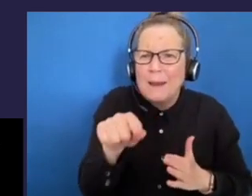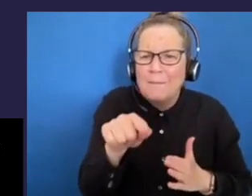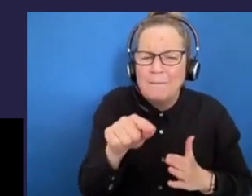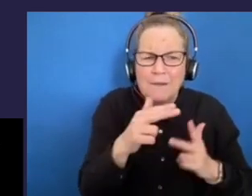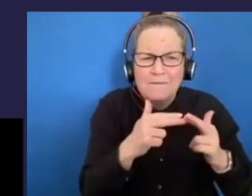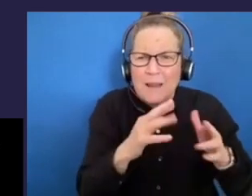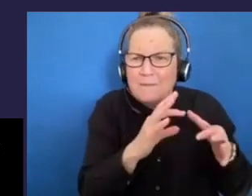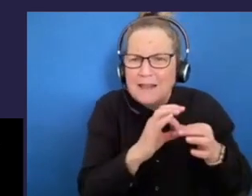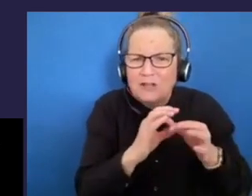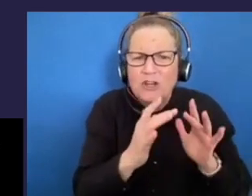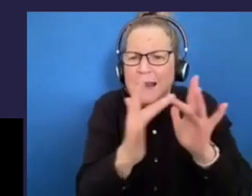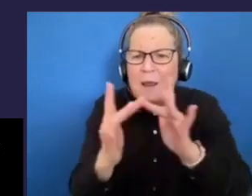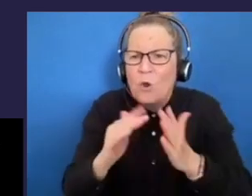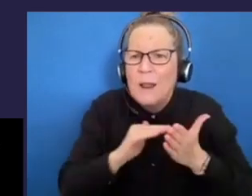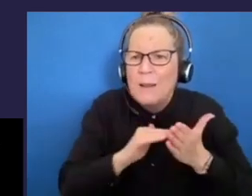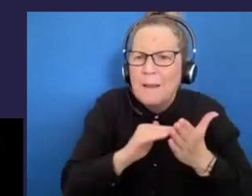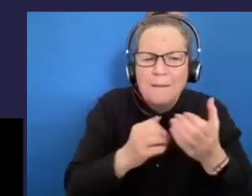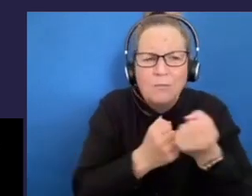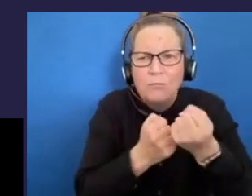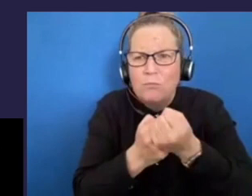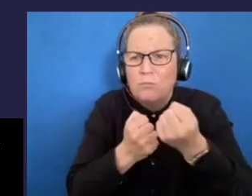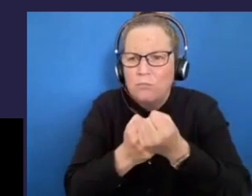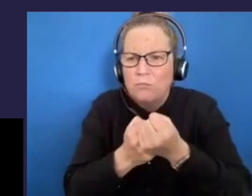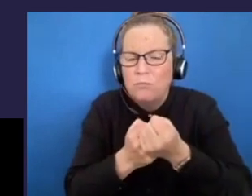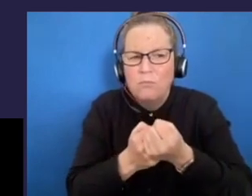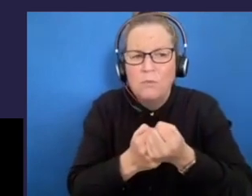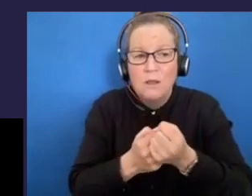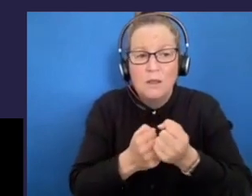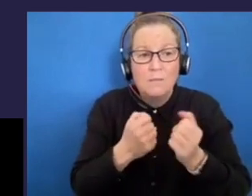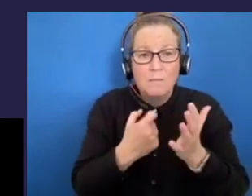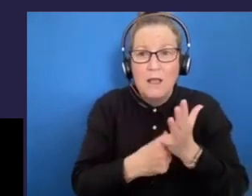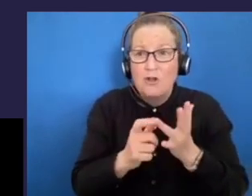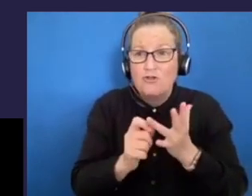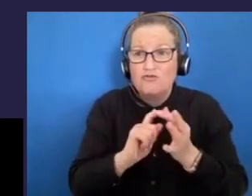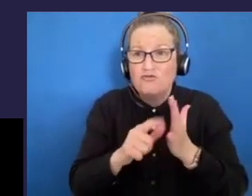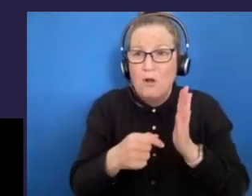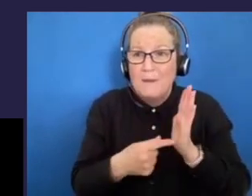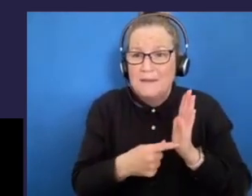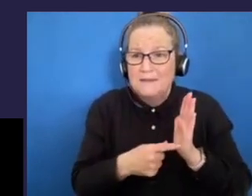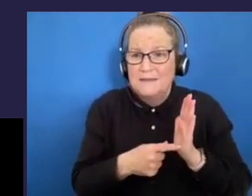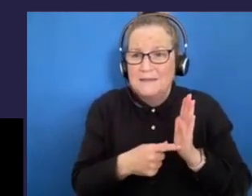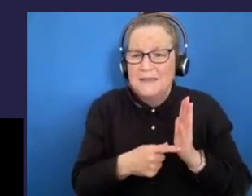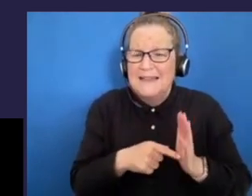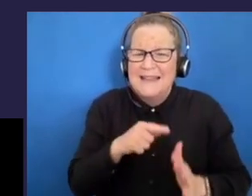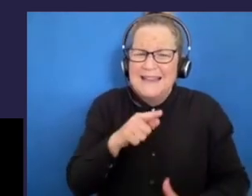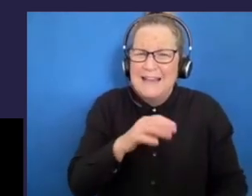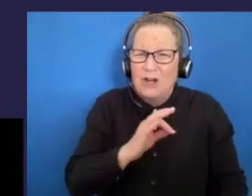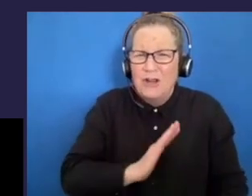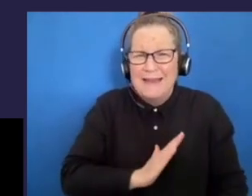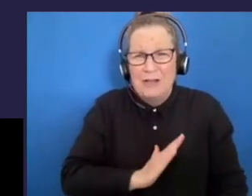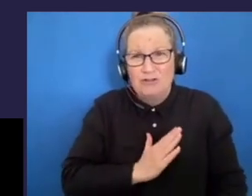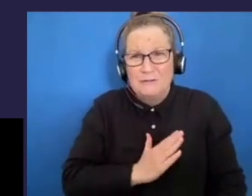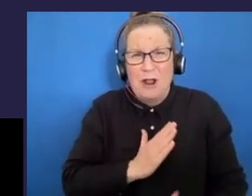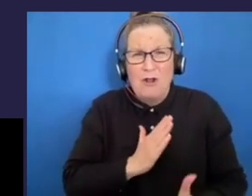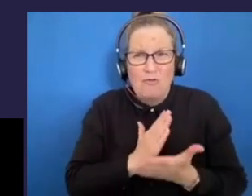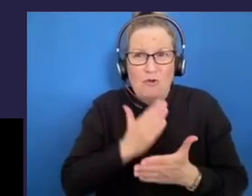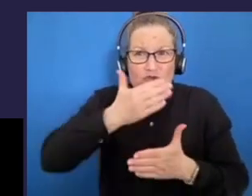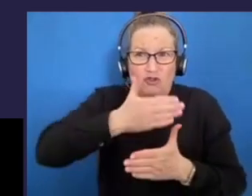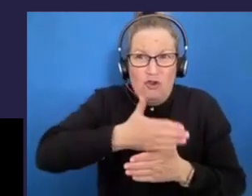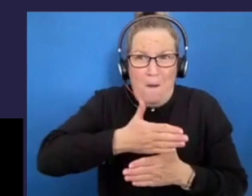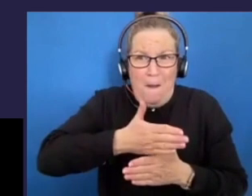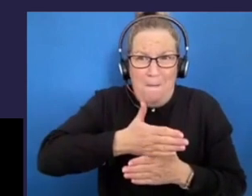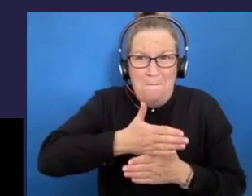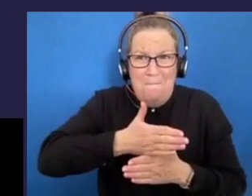and help him think through those sorts of things. Turns out Robert really wasn't that interested in a job. What he was